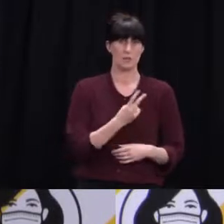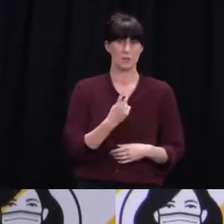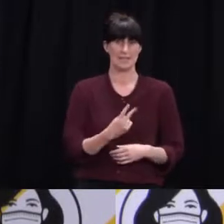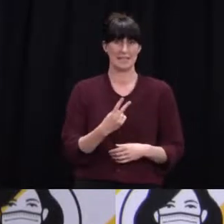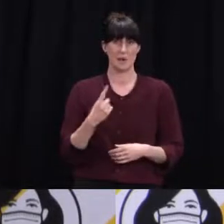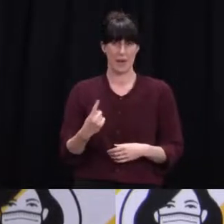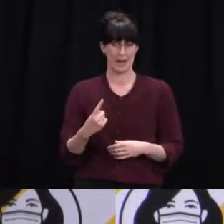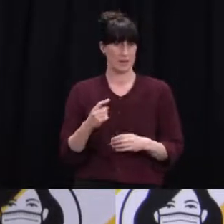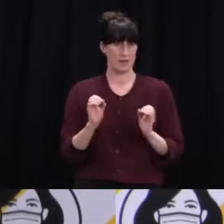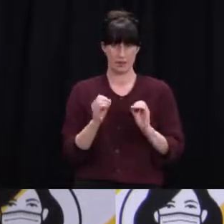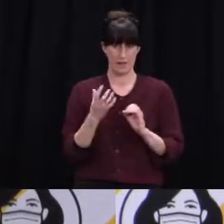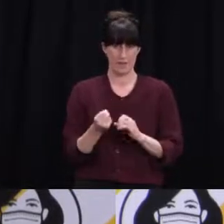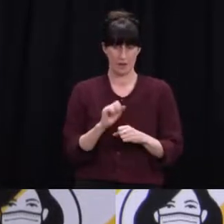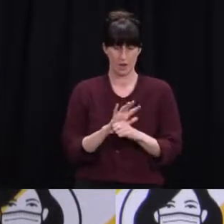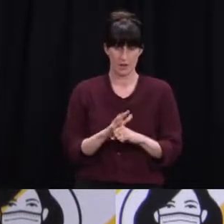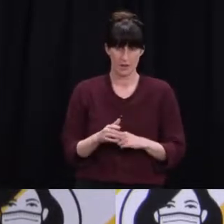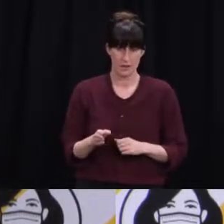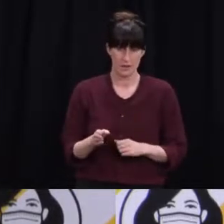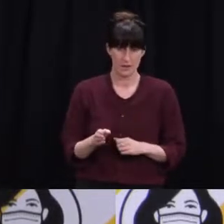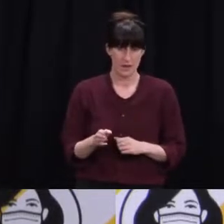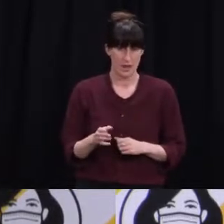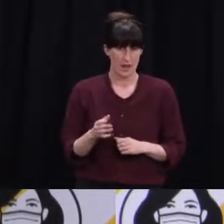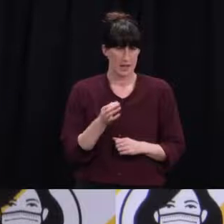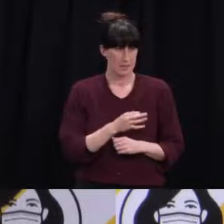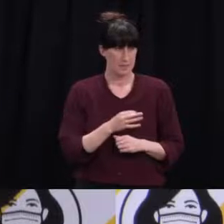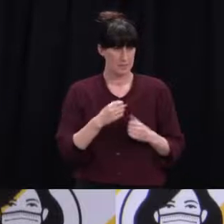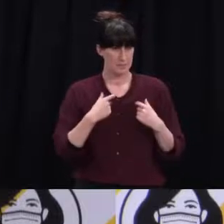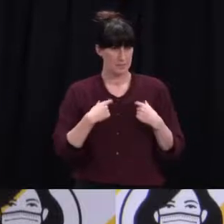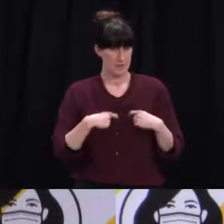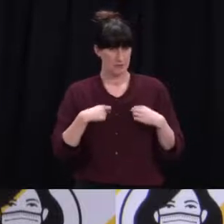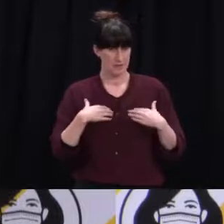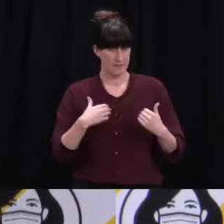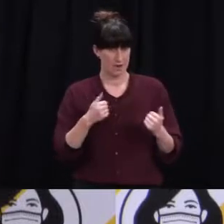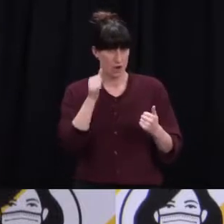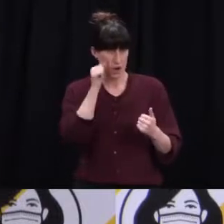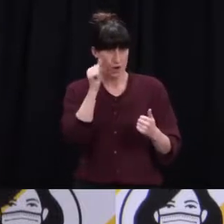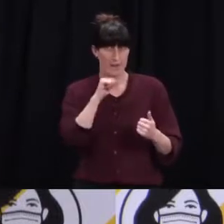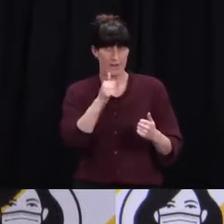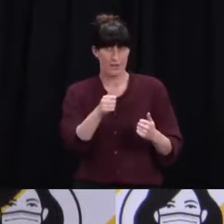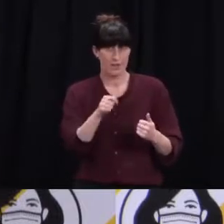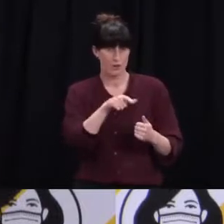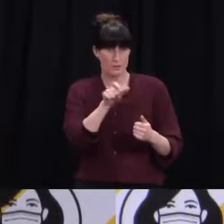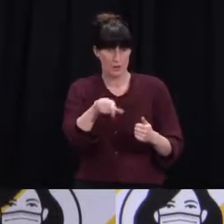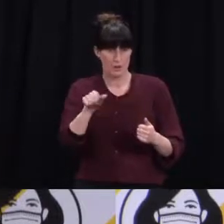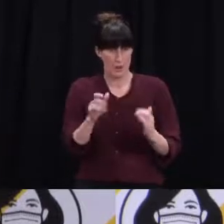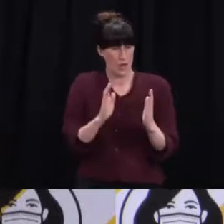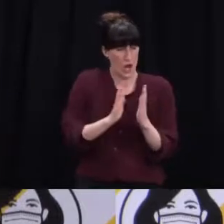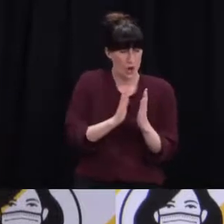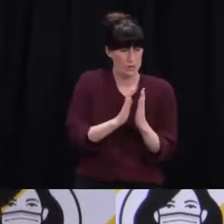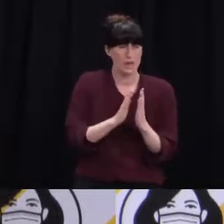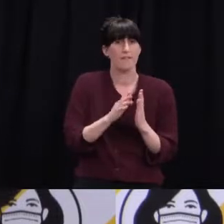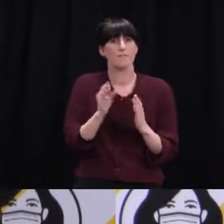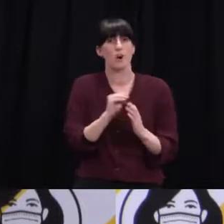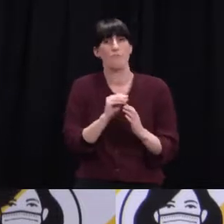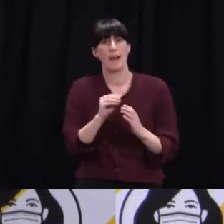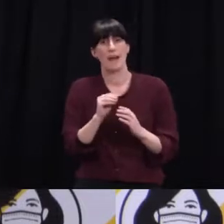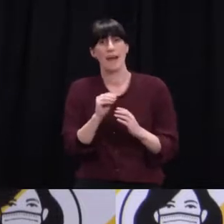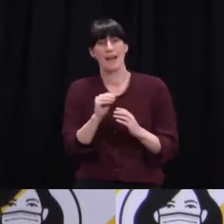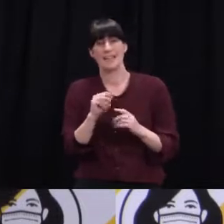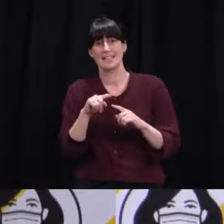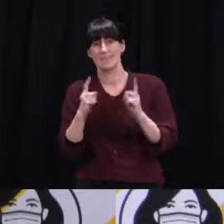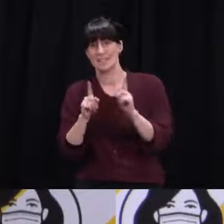those people. So far, 68 positive and 221 negative. Do you not know if they're outside? Does the ministry